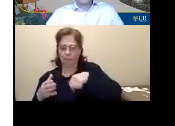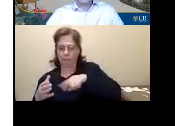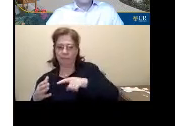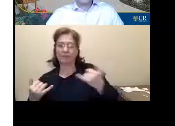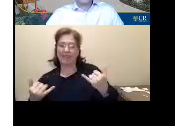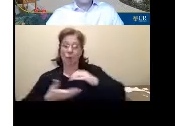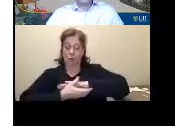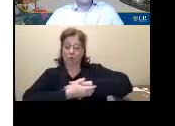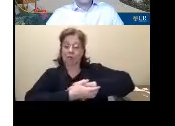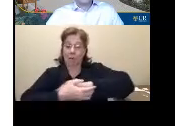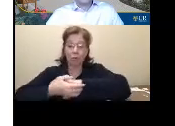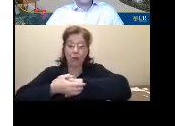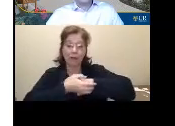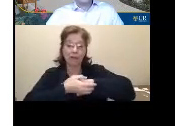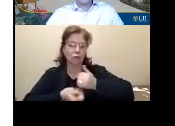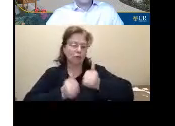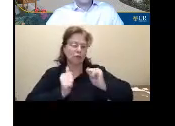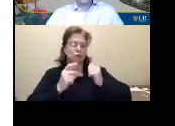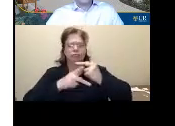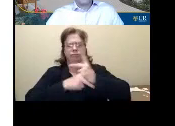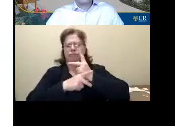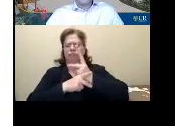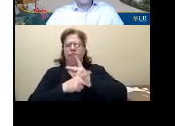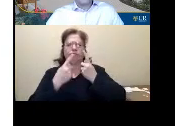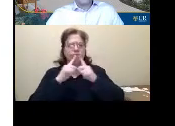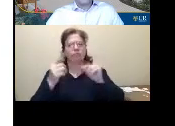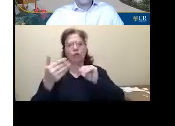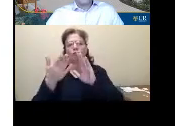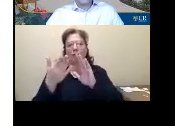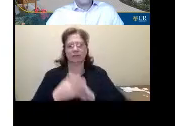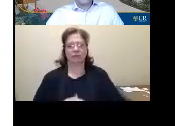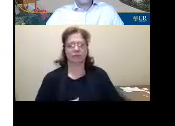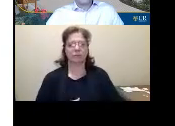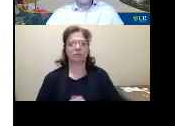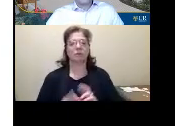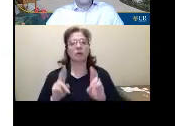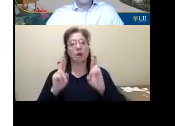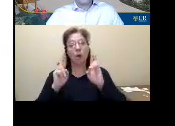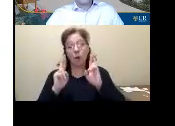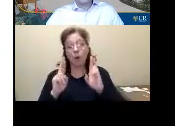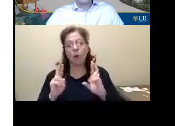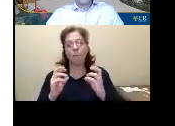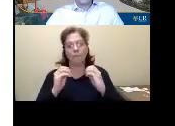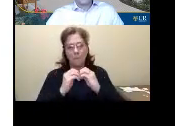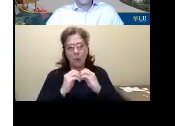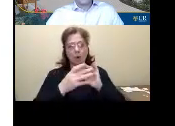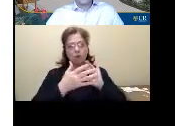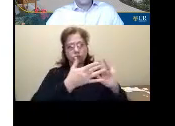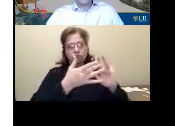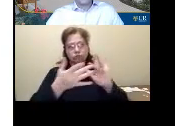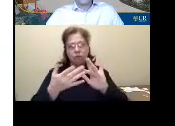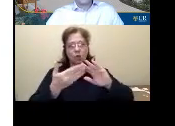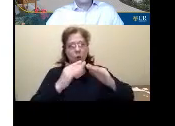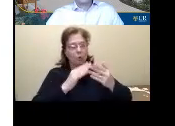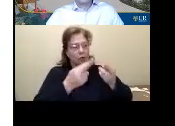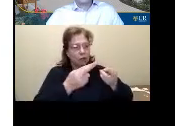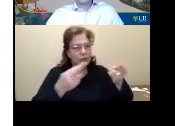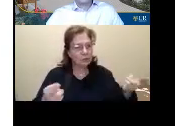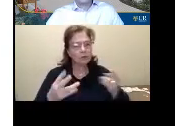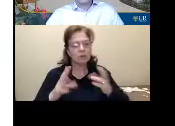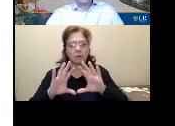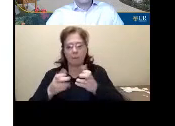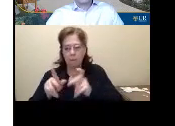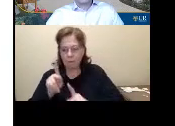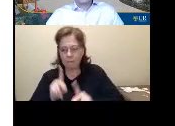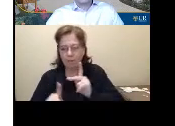together towards addressing lung cancer screening. I still hope to link more with community resources around population health so that we can